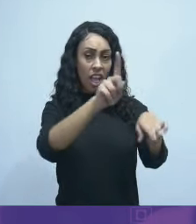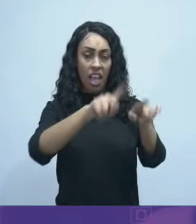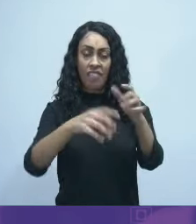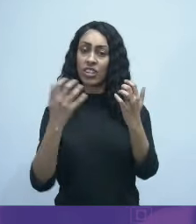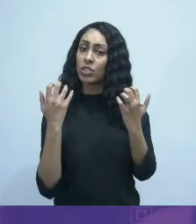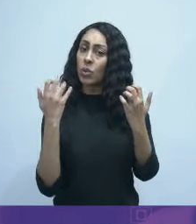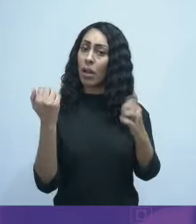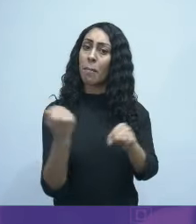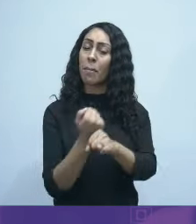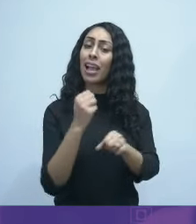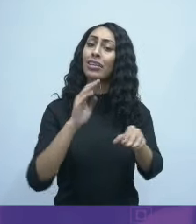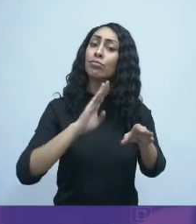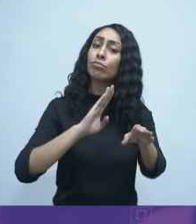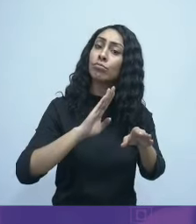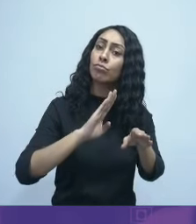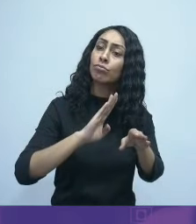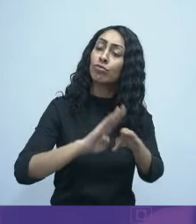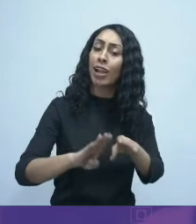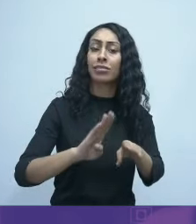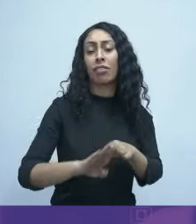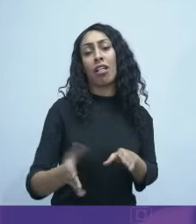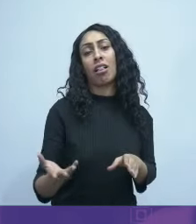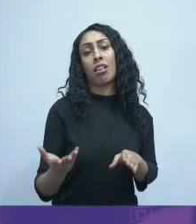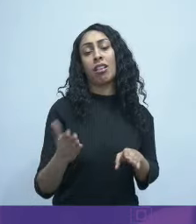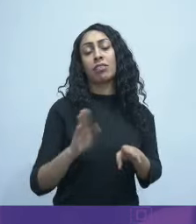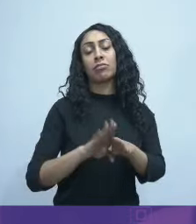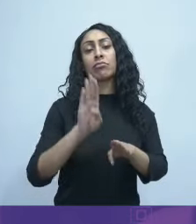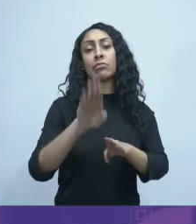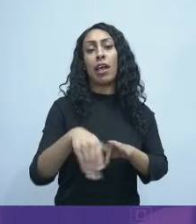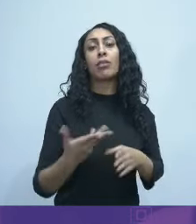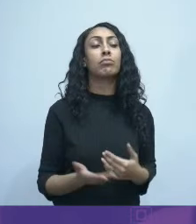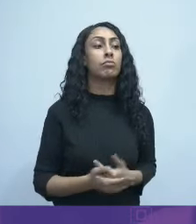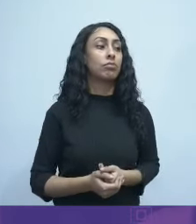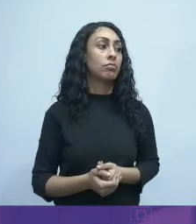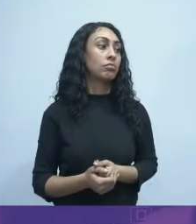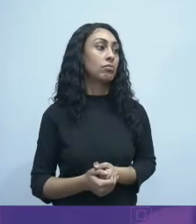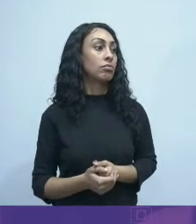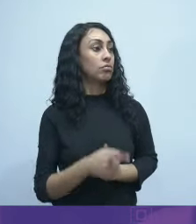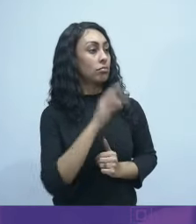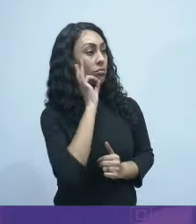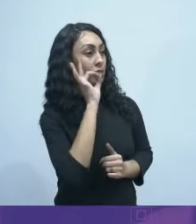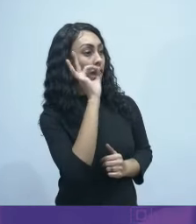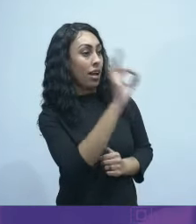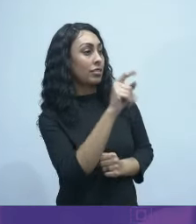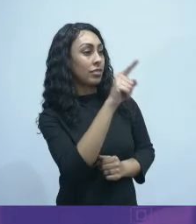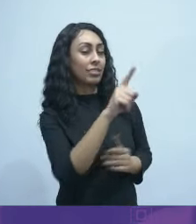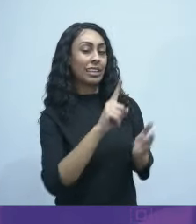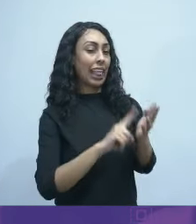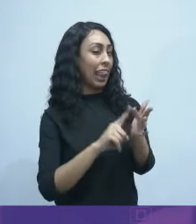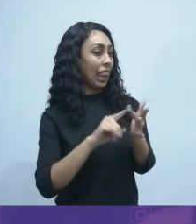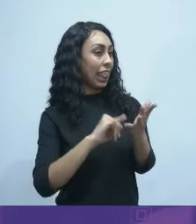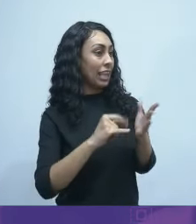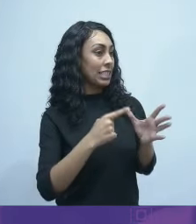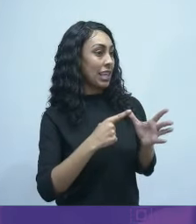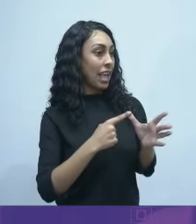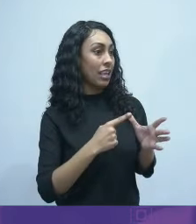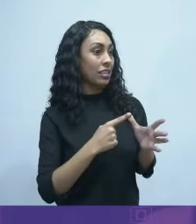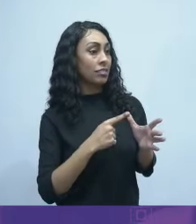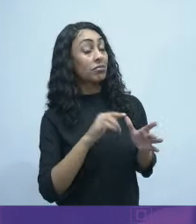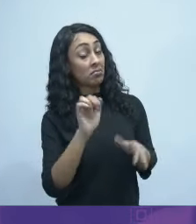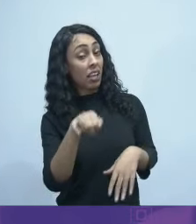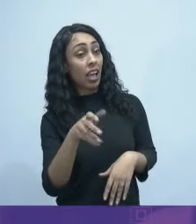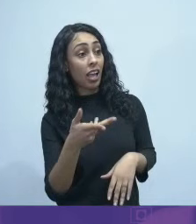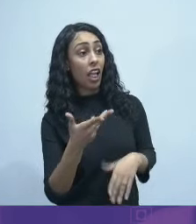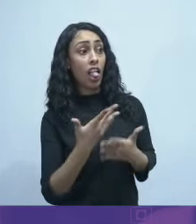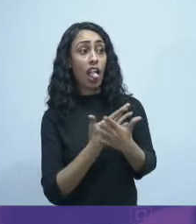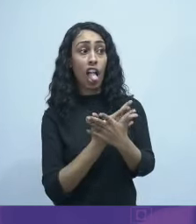and make practical steps to include those with access requirements? Can I come to you, Lisa, on this one? Yeah, I